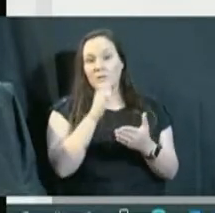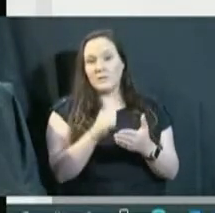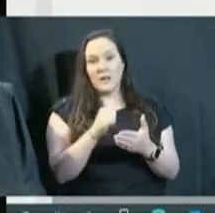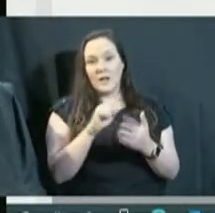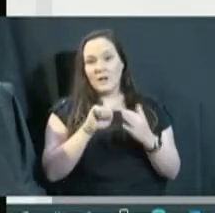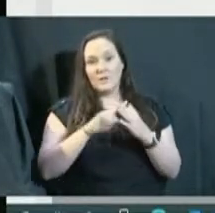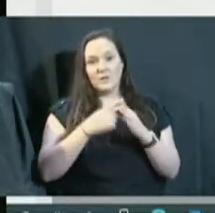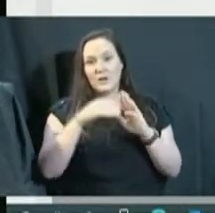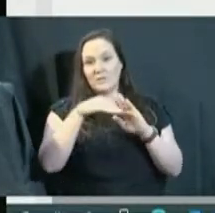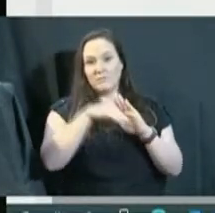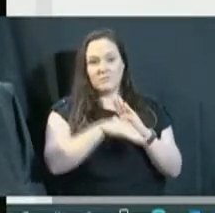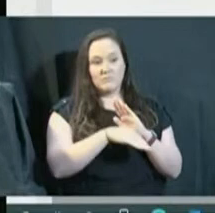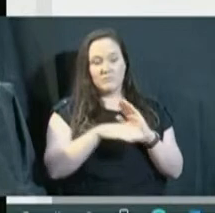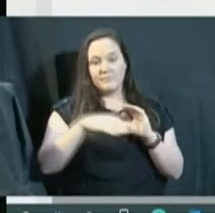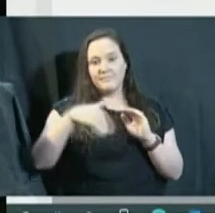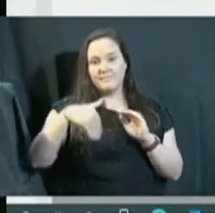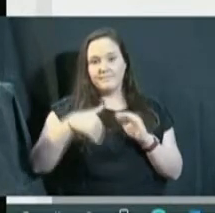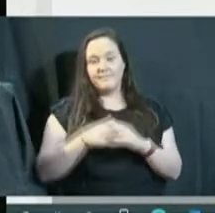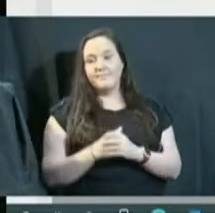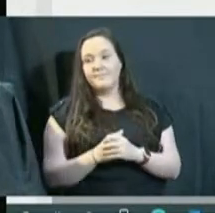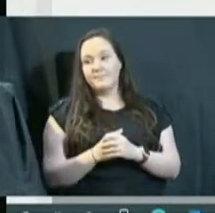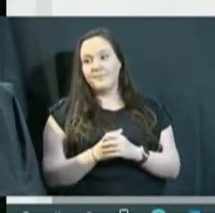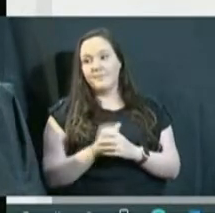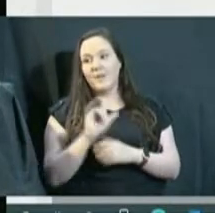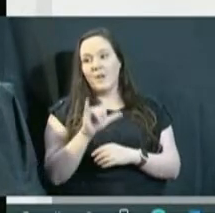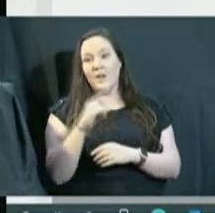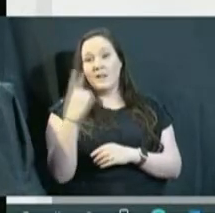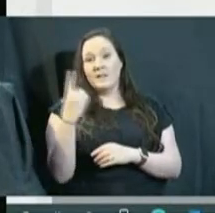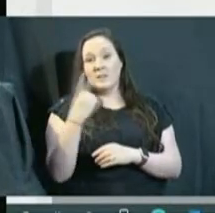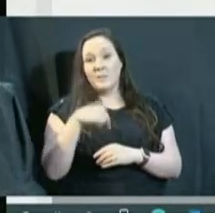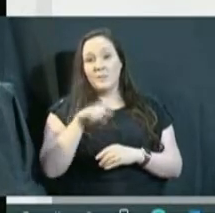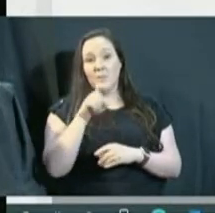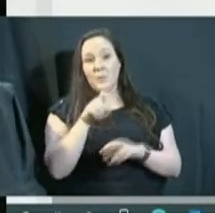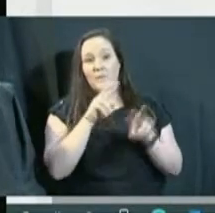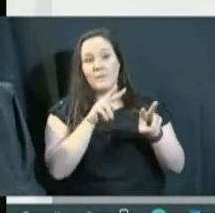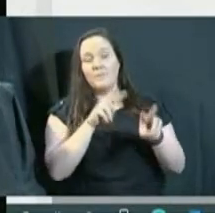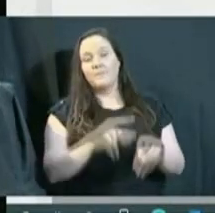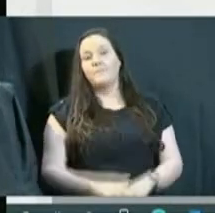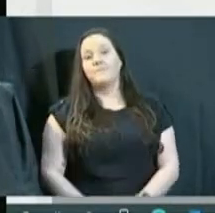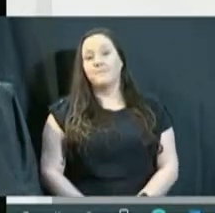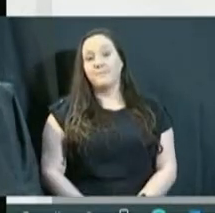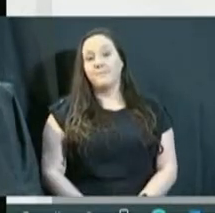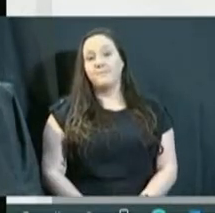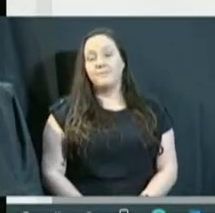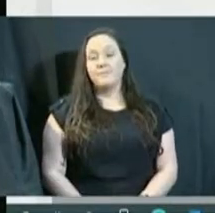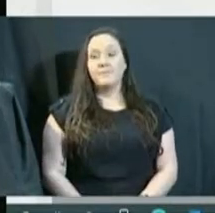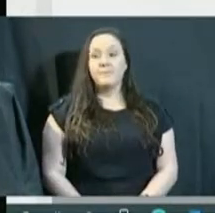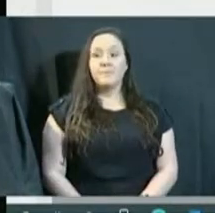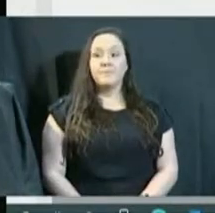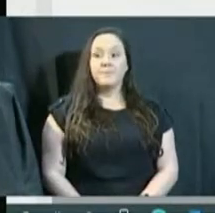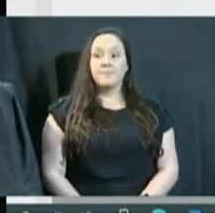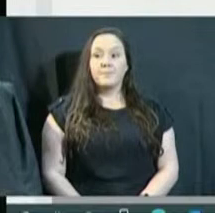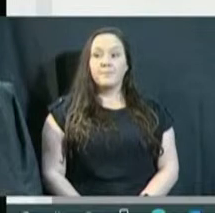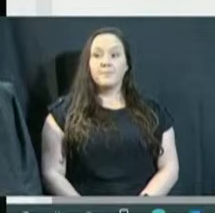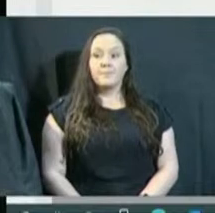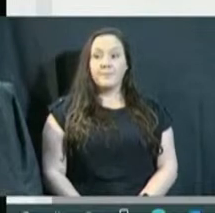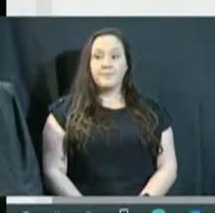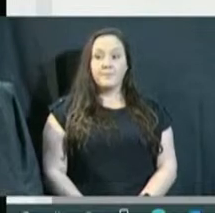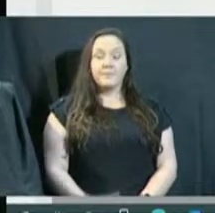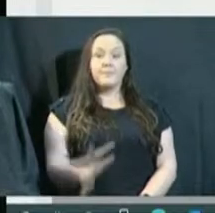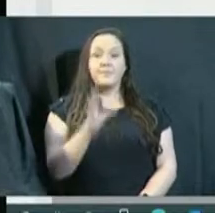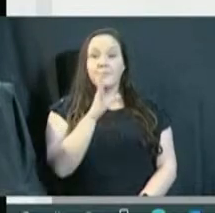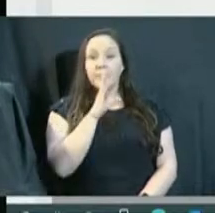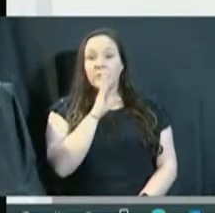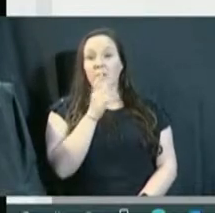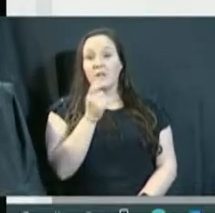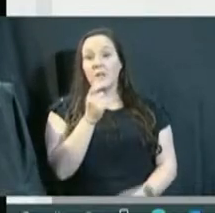started to drop and respond. And so it's something we've got to keep our eye on. So then just, again, talking a little more